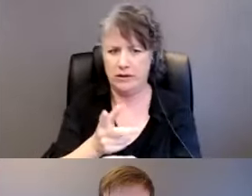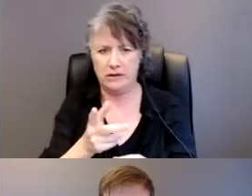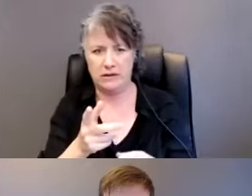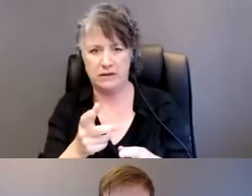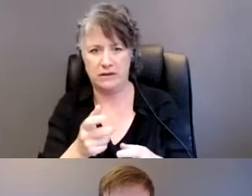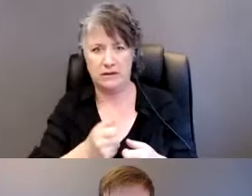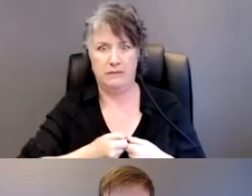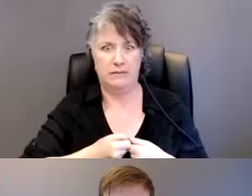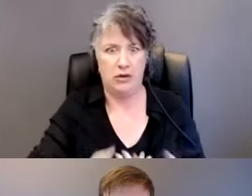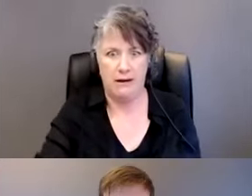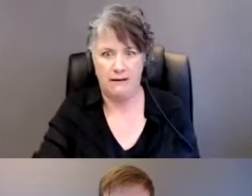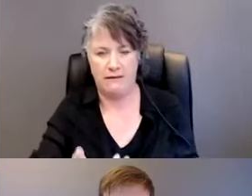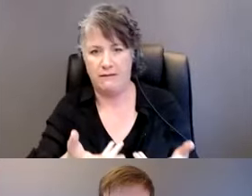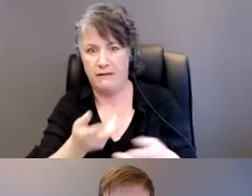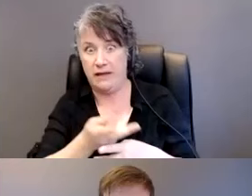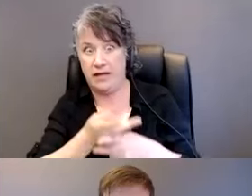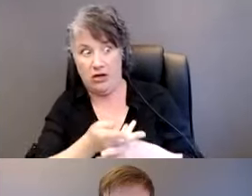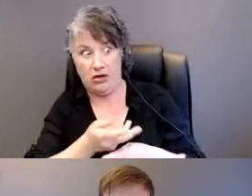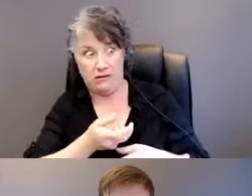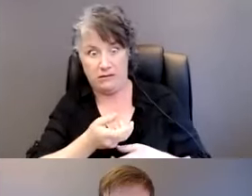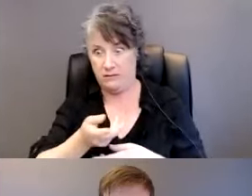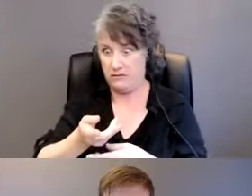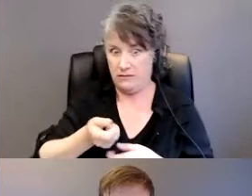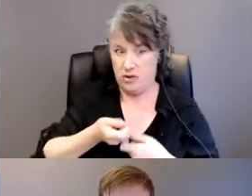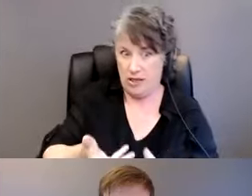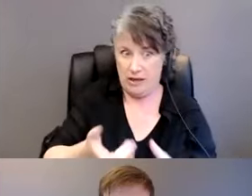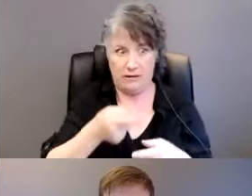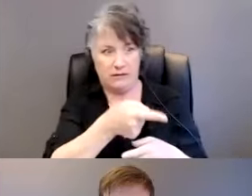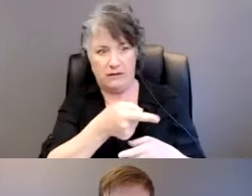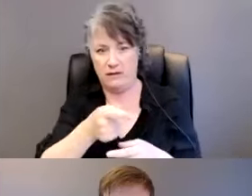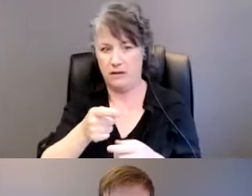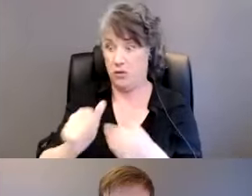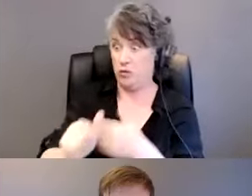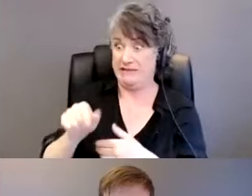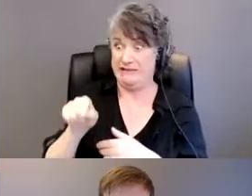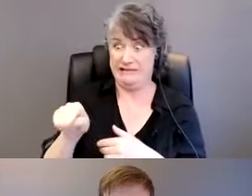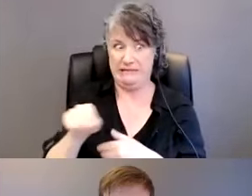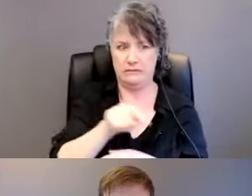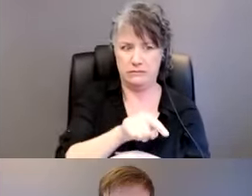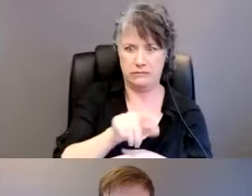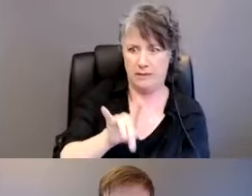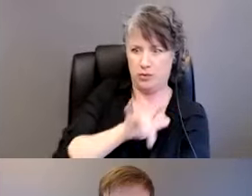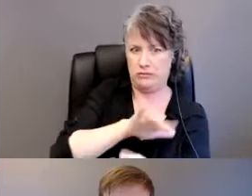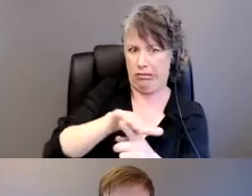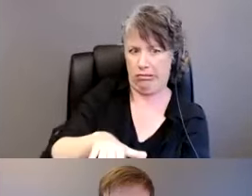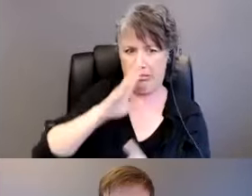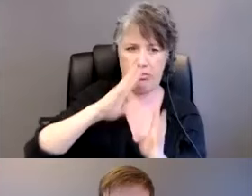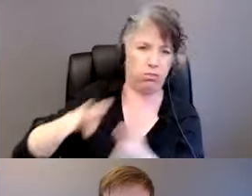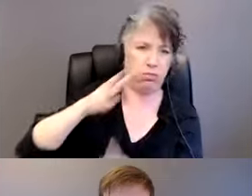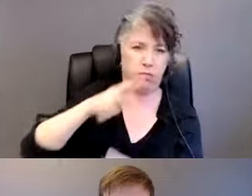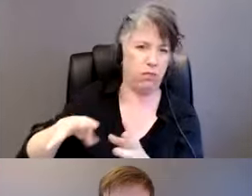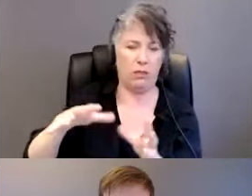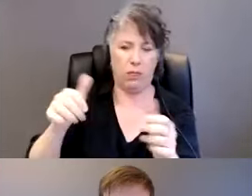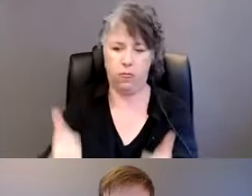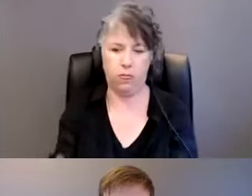might be a risk of abuse and neglect. I'm not sure how much more, do we want to, can I go a little bit